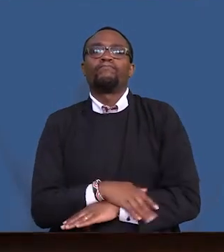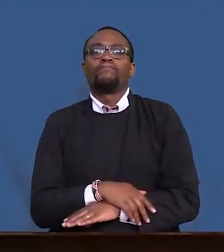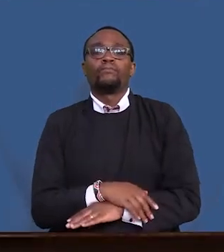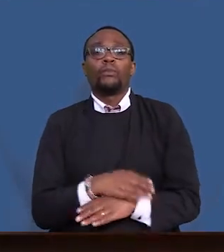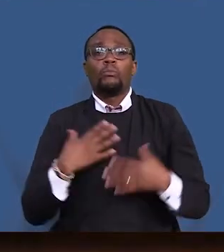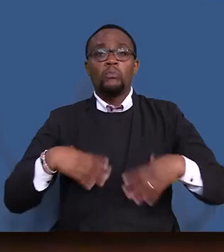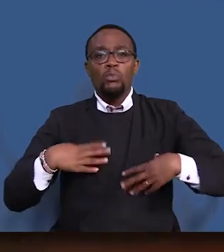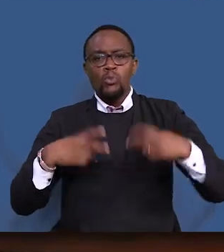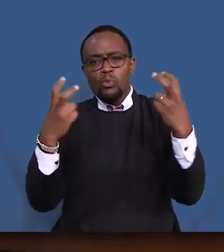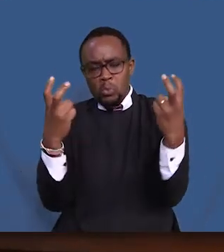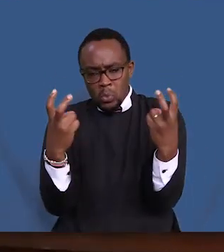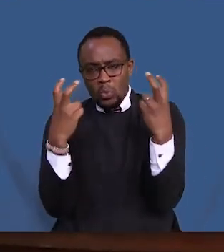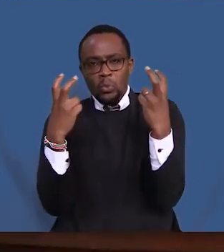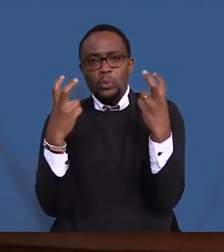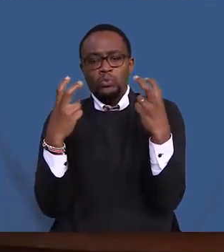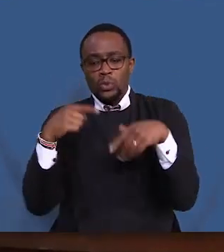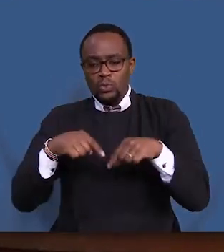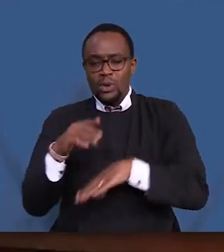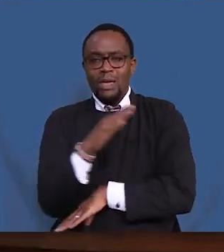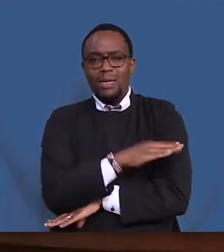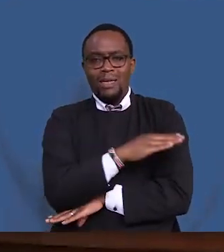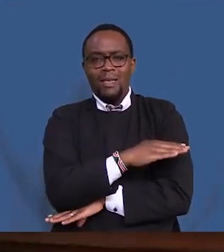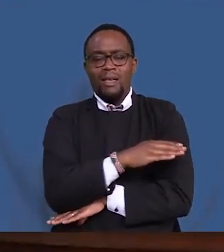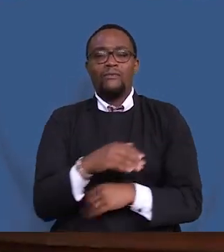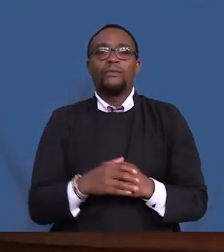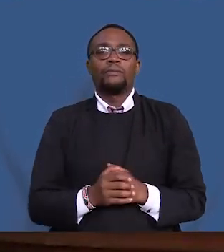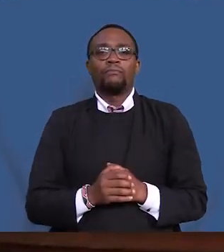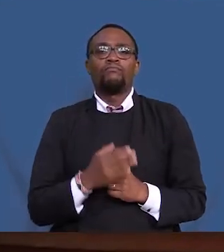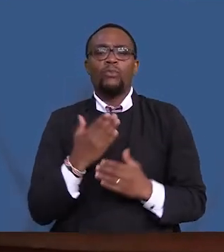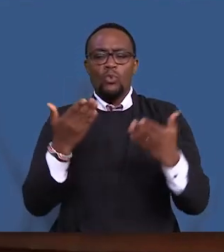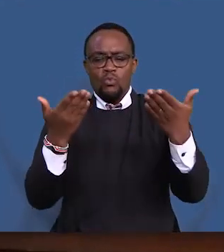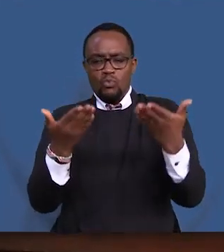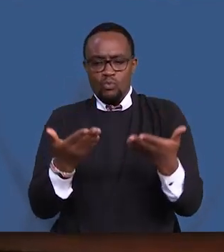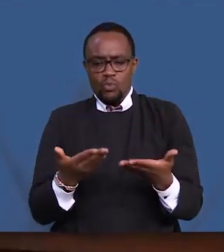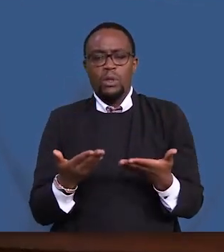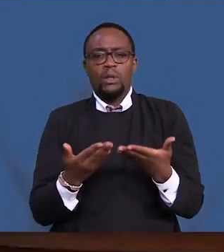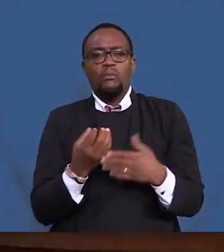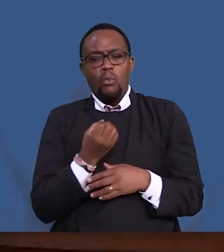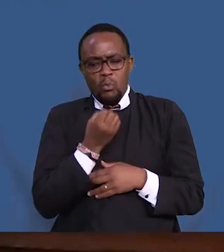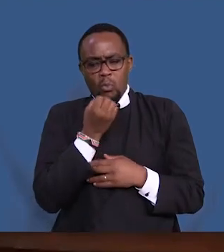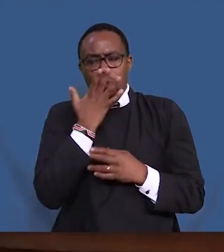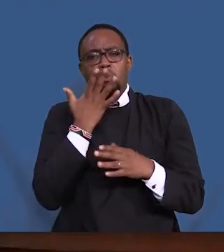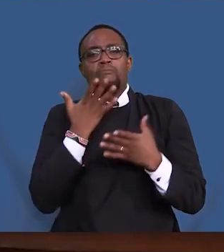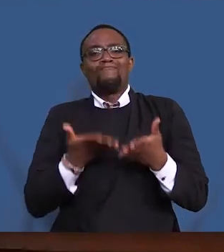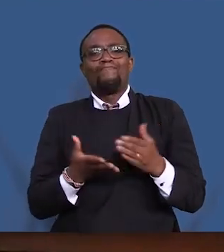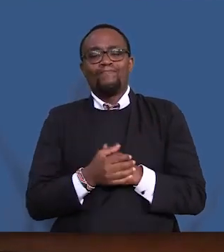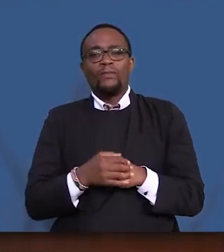To all our viewers watching us this evening, I want to welcome you very warmly even as